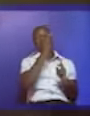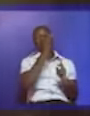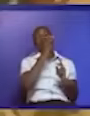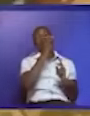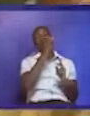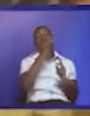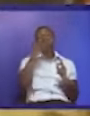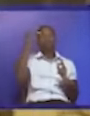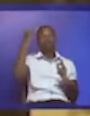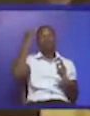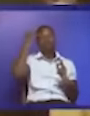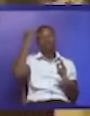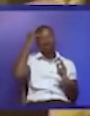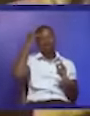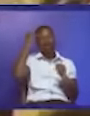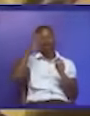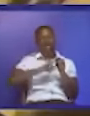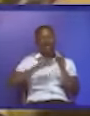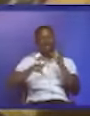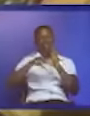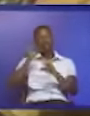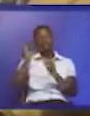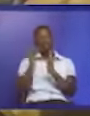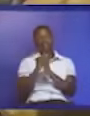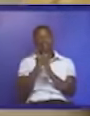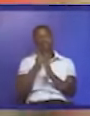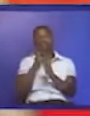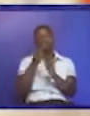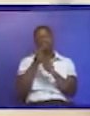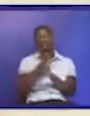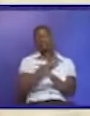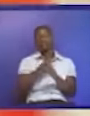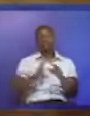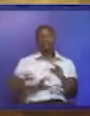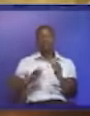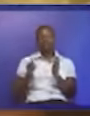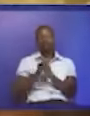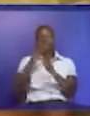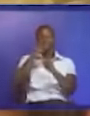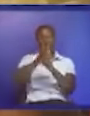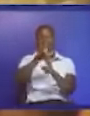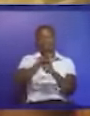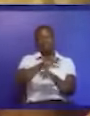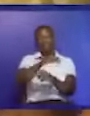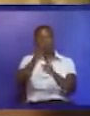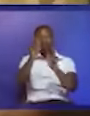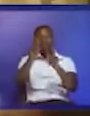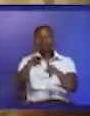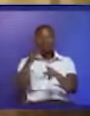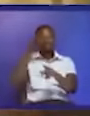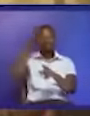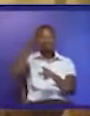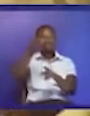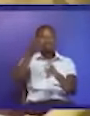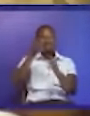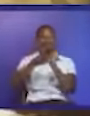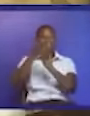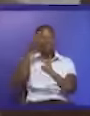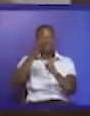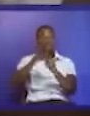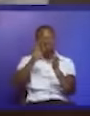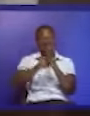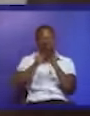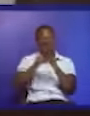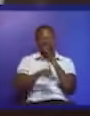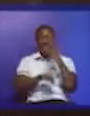tonight, every spirit that is not of the Christ hunting down any destiny here, at the count of three, I